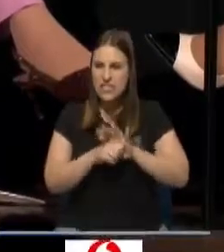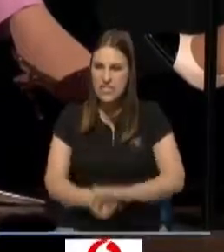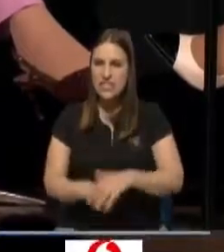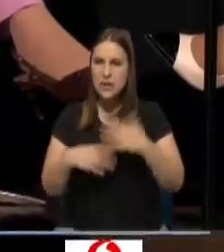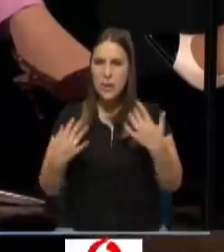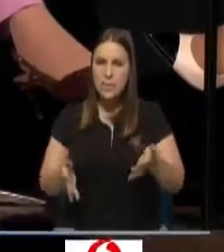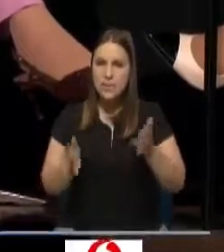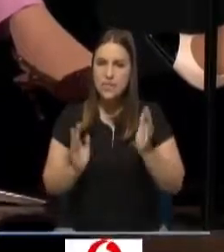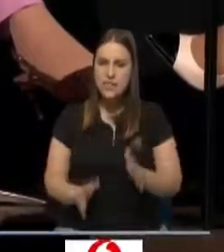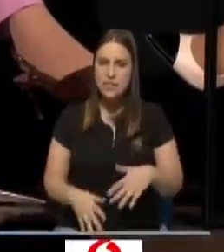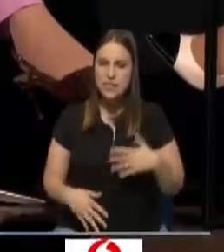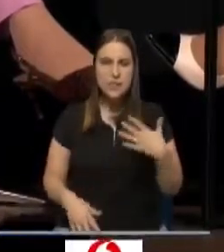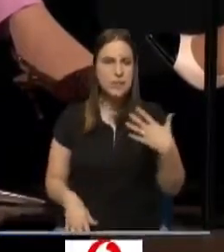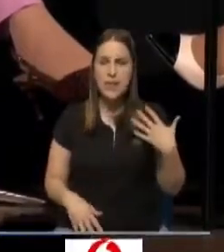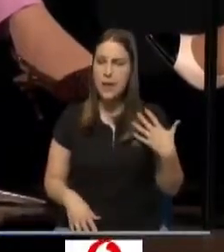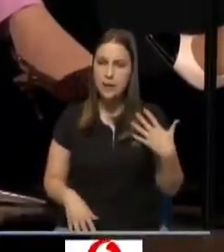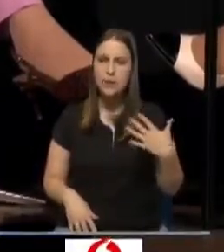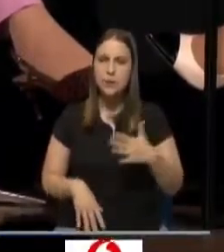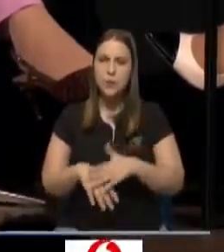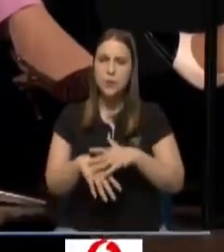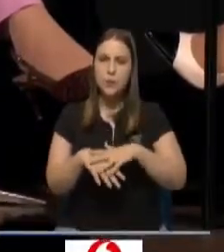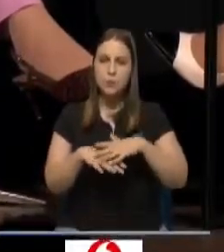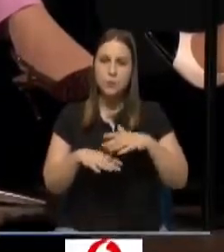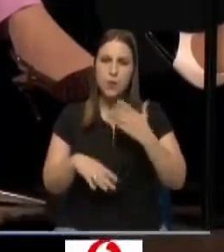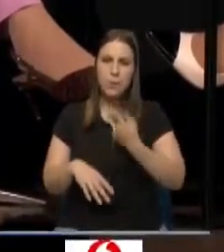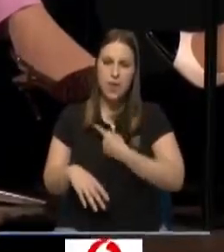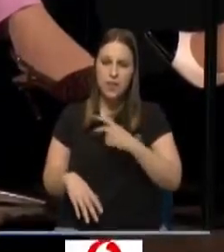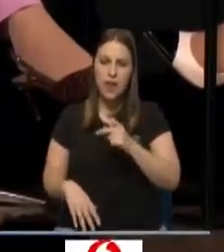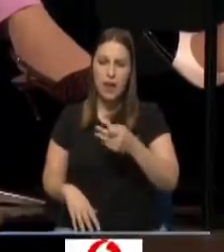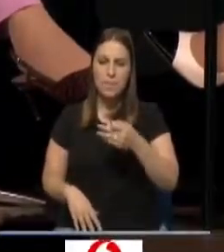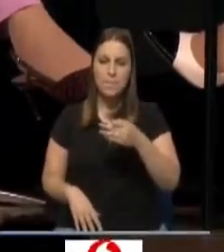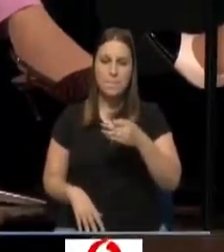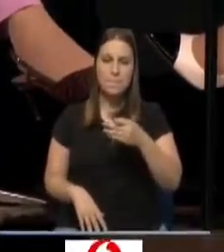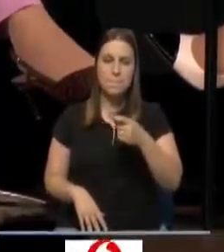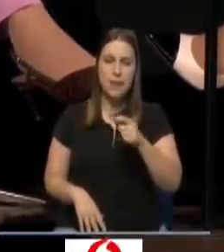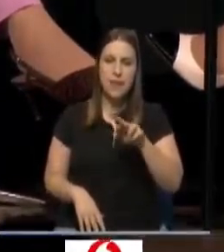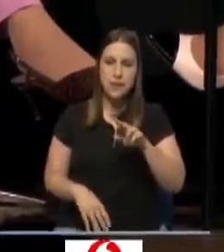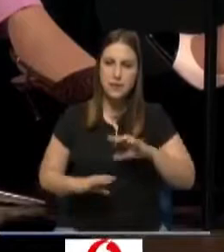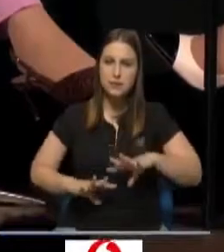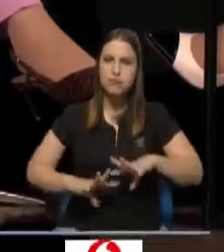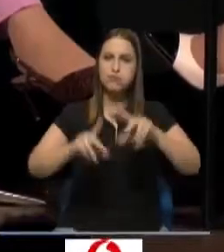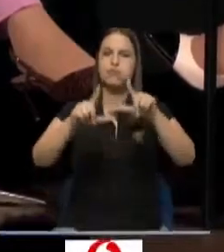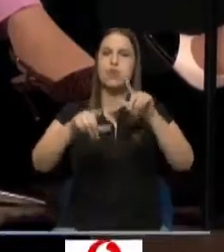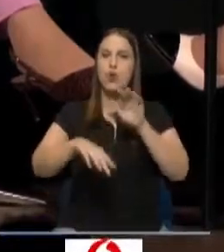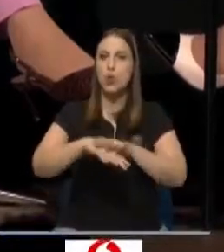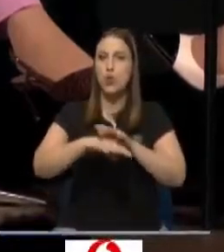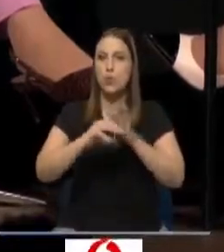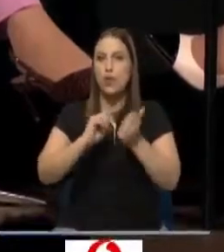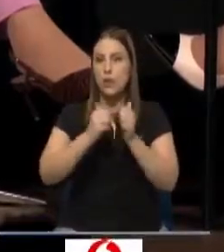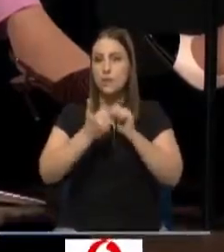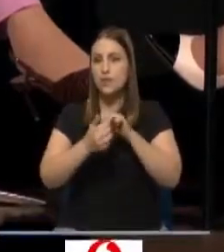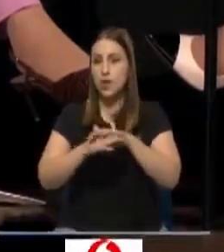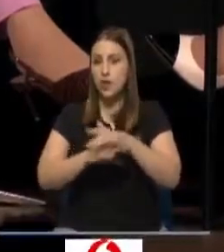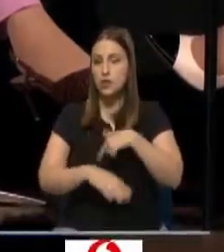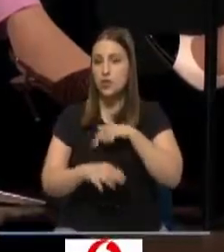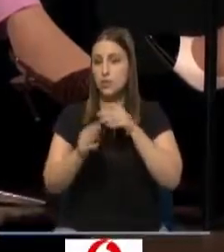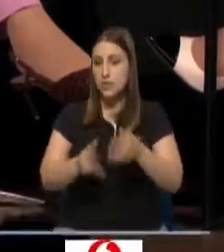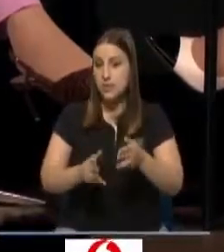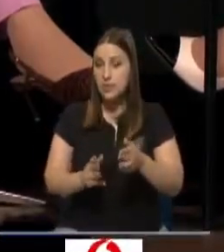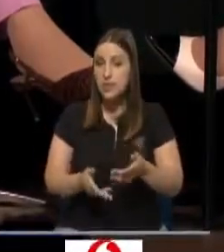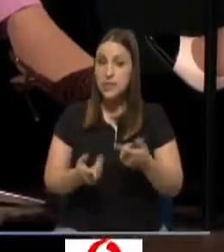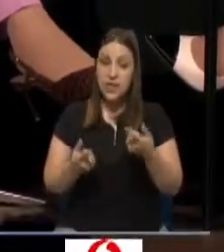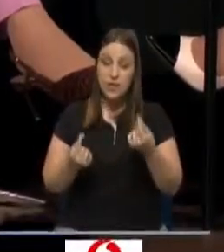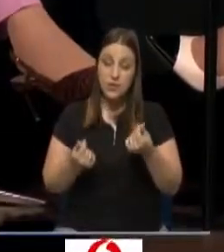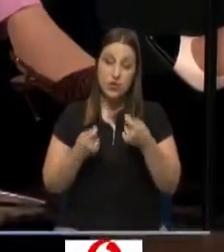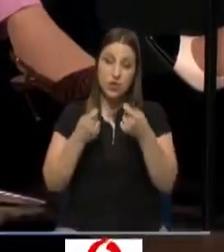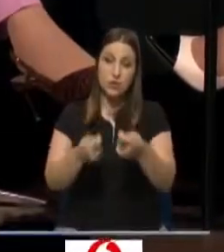pressure that we have been putting on the growth of this capex to support our